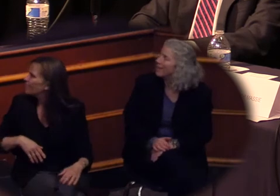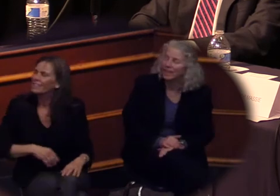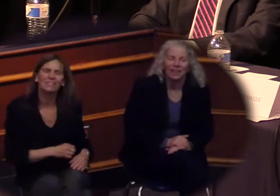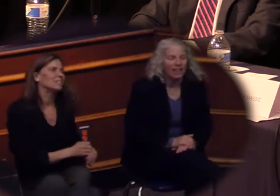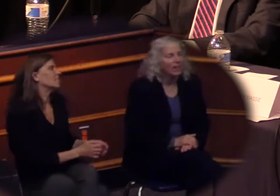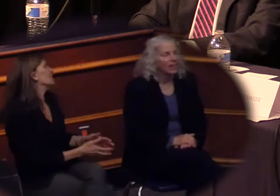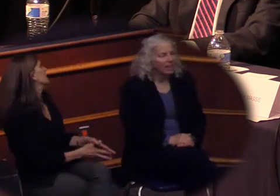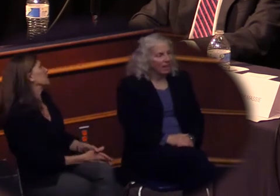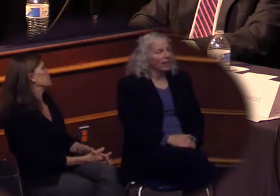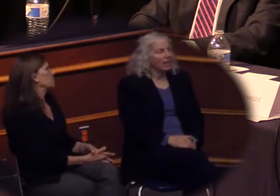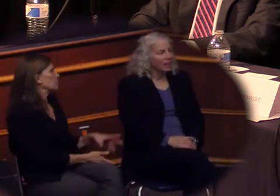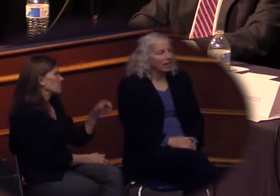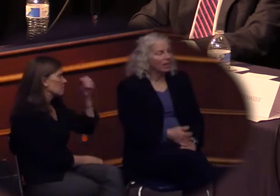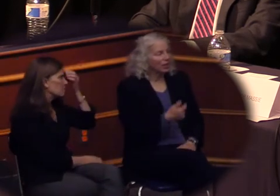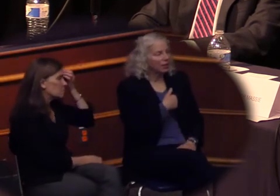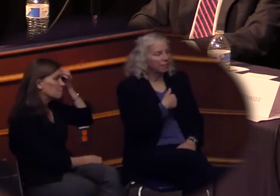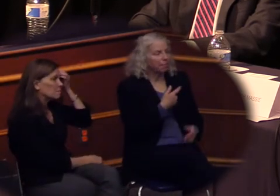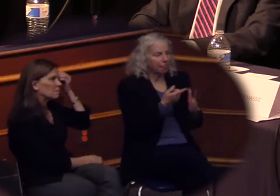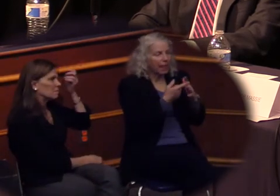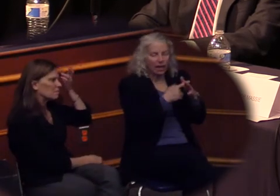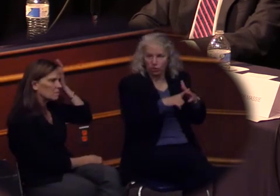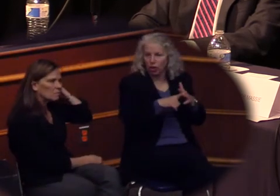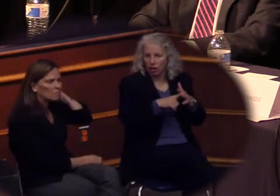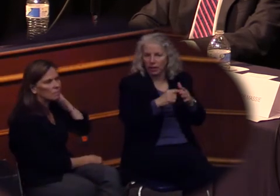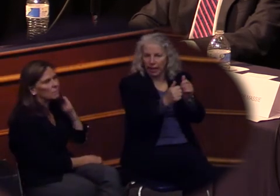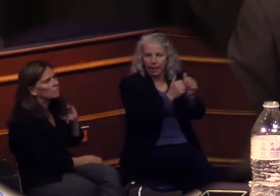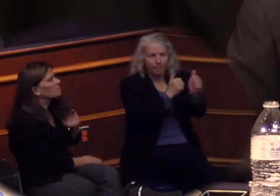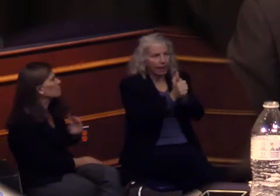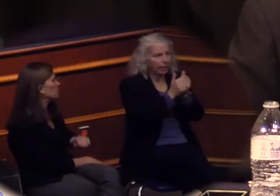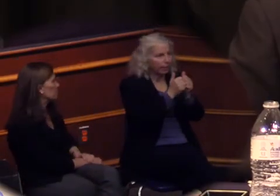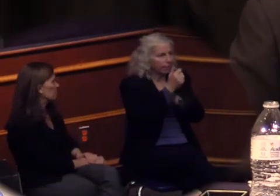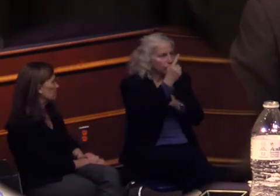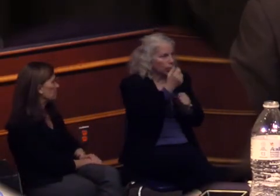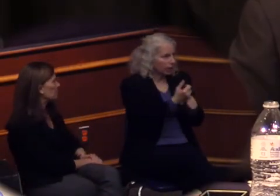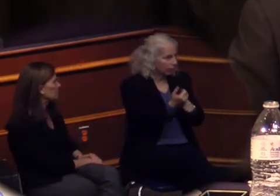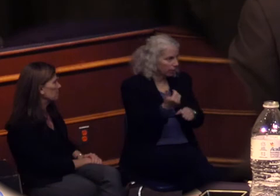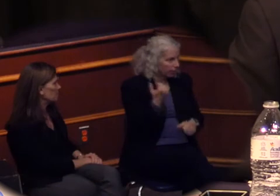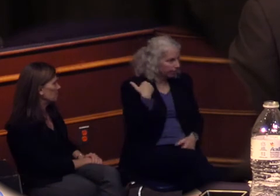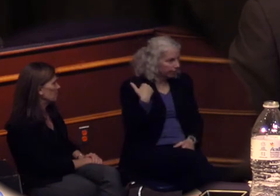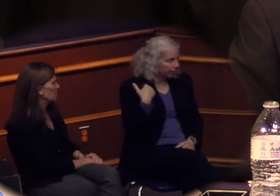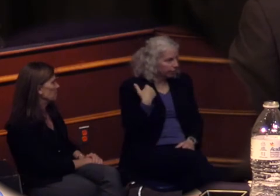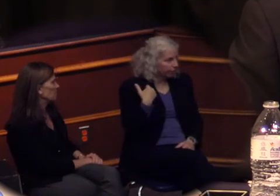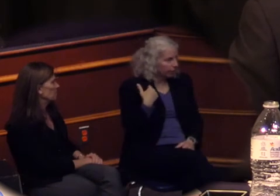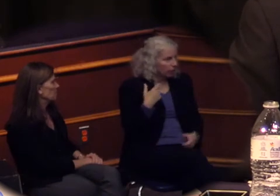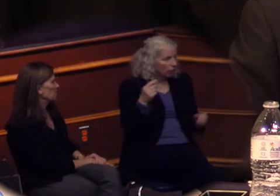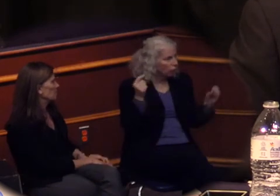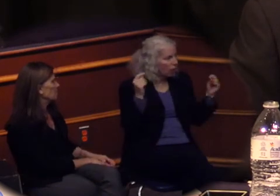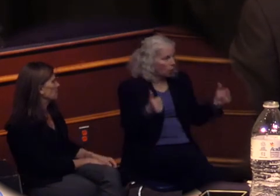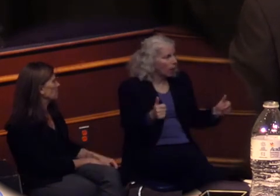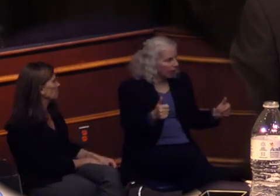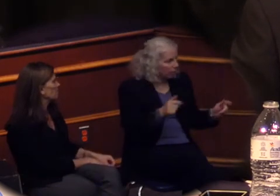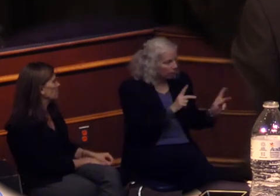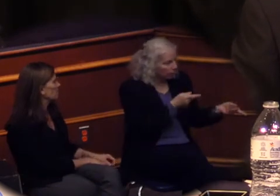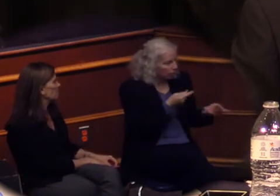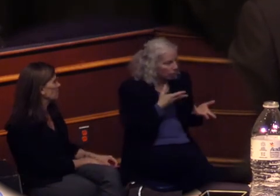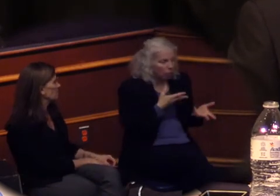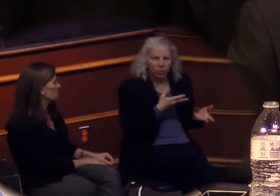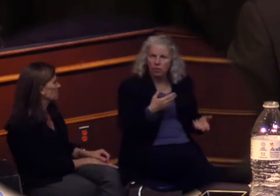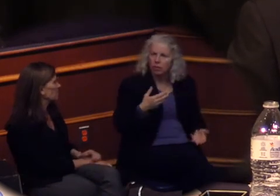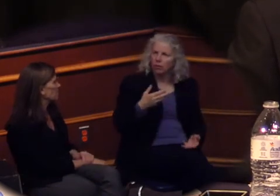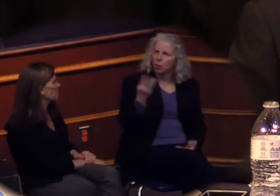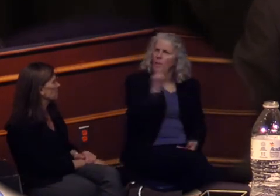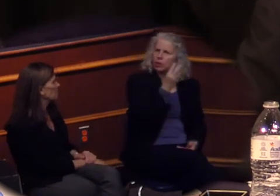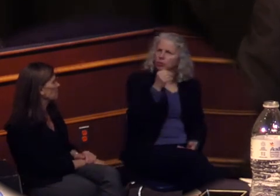So I started campaigning about a year ago. And one of the first things that I heard was, we're being ignored